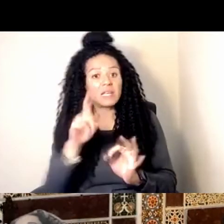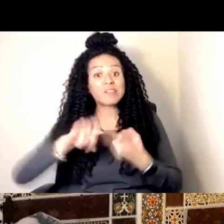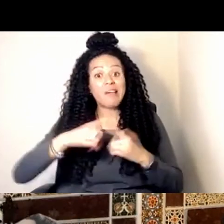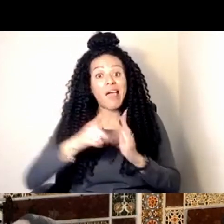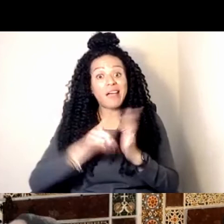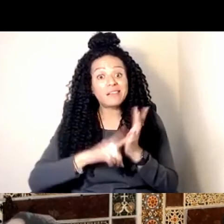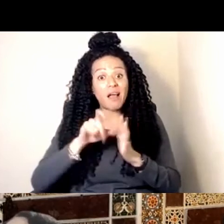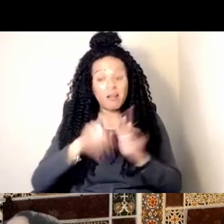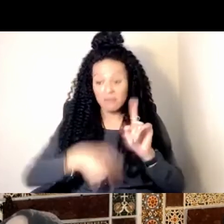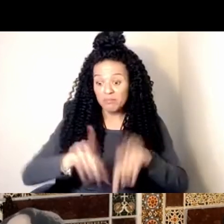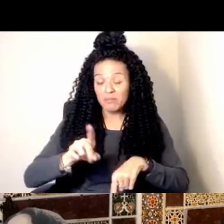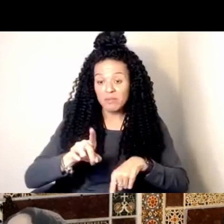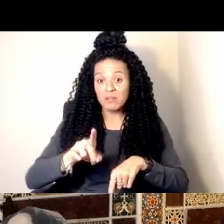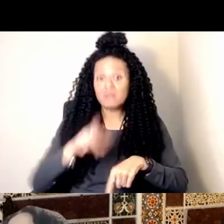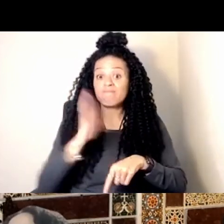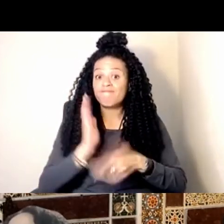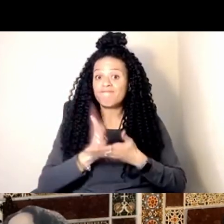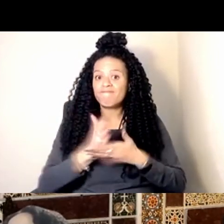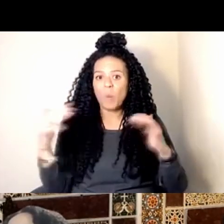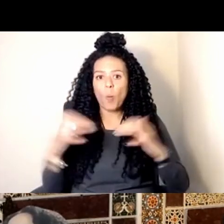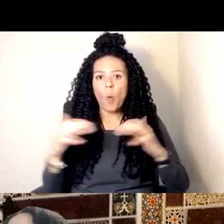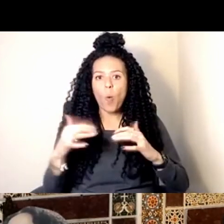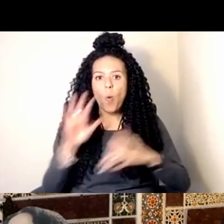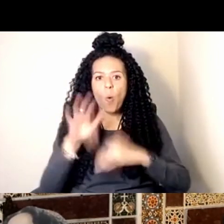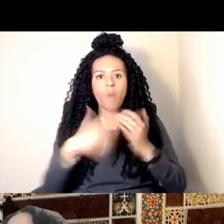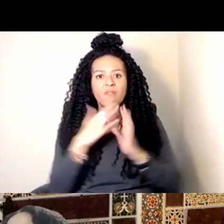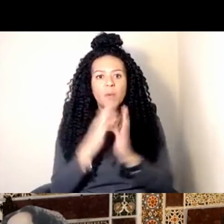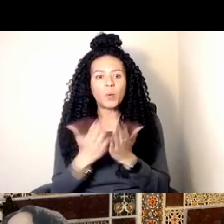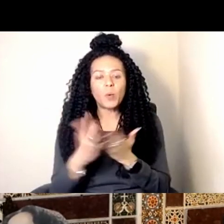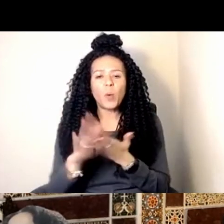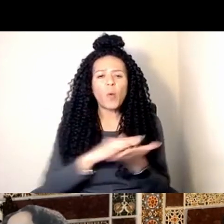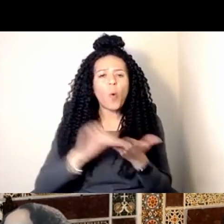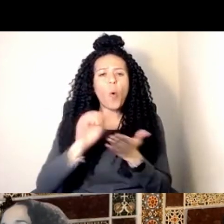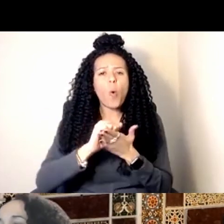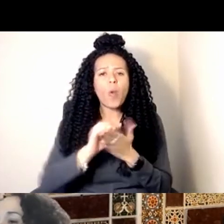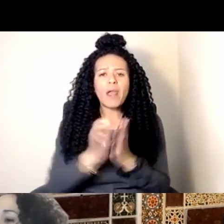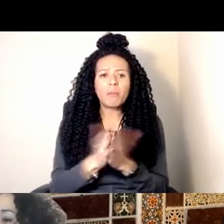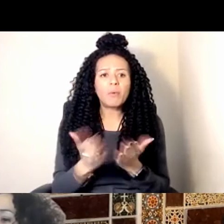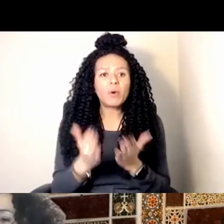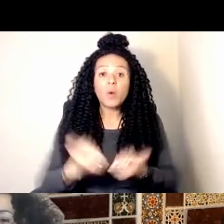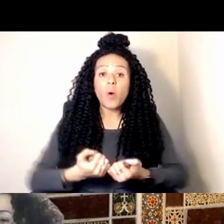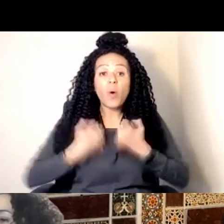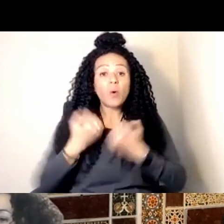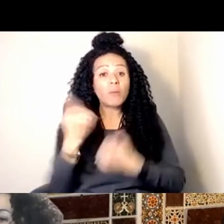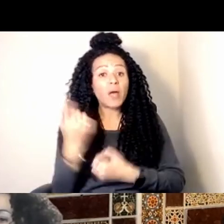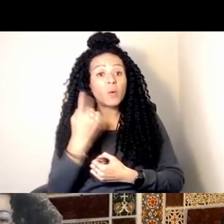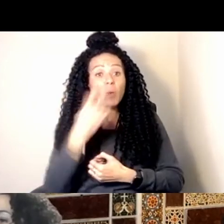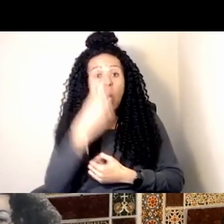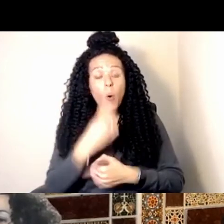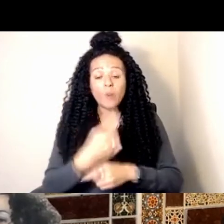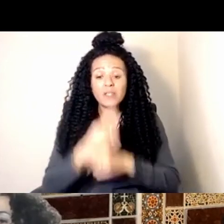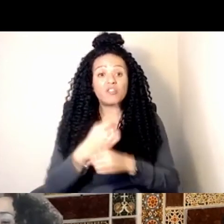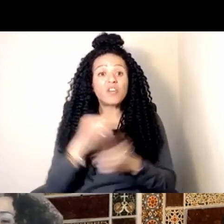exiled. There was a war over a book. A holy book owned by his old teacher, St.